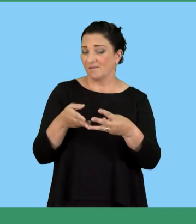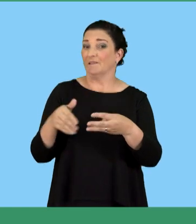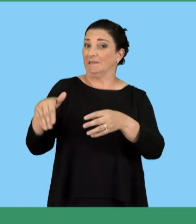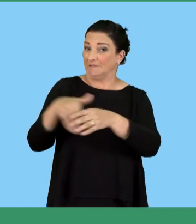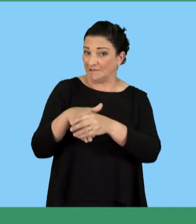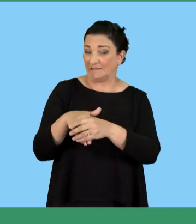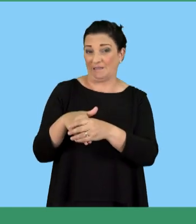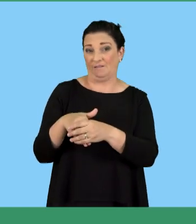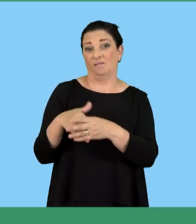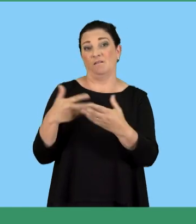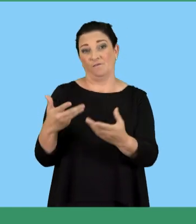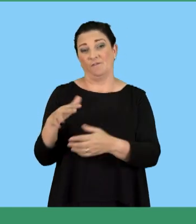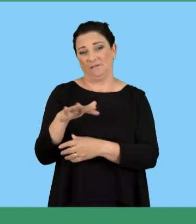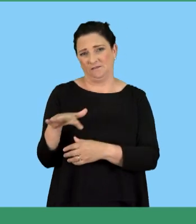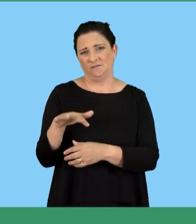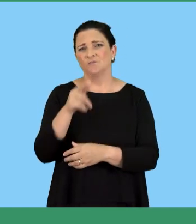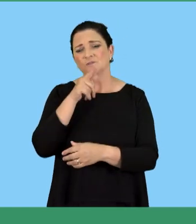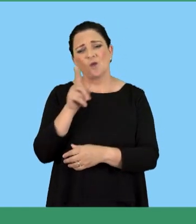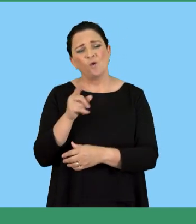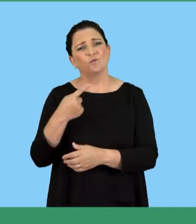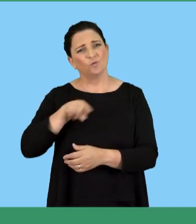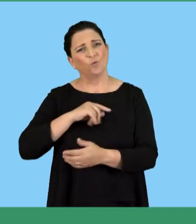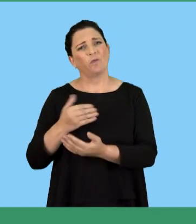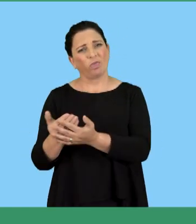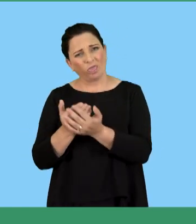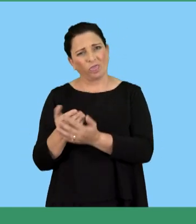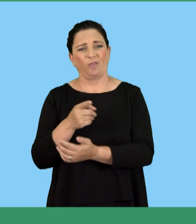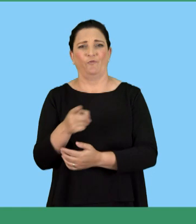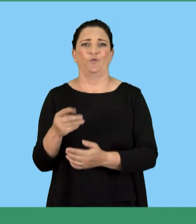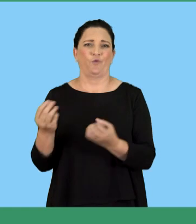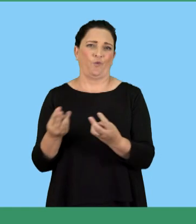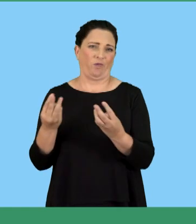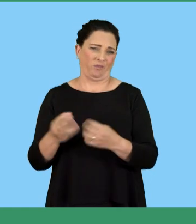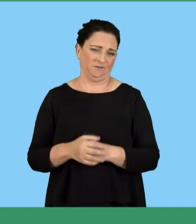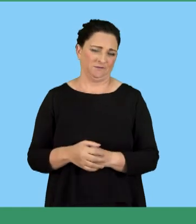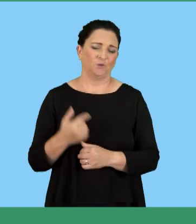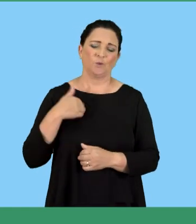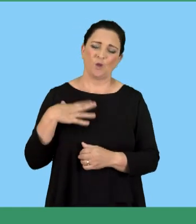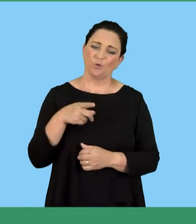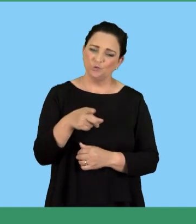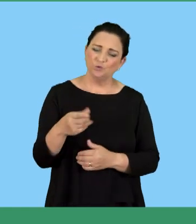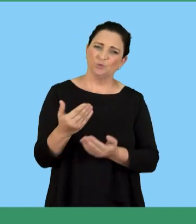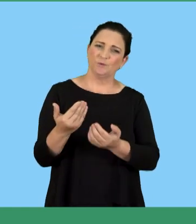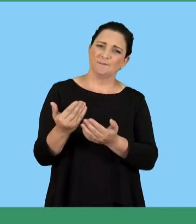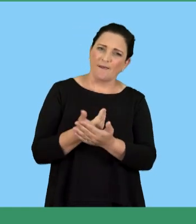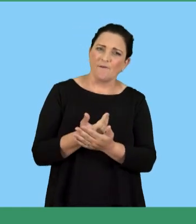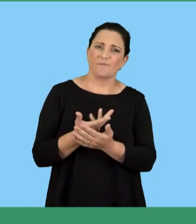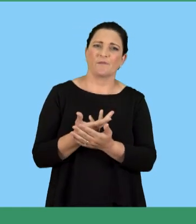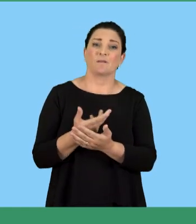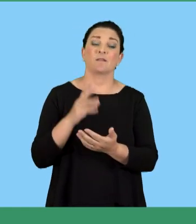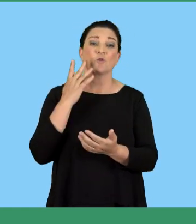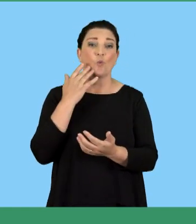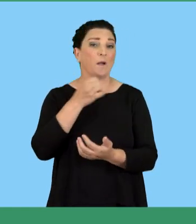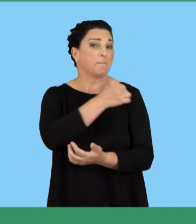way to say, as a business, we care about you as our workers, because we want you to be safe, and we want to offer any